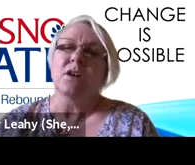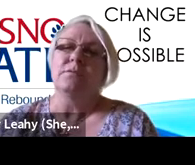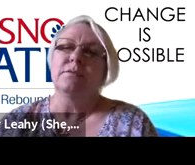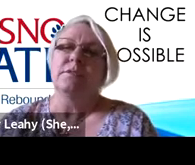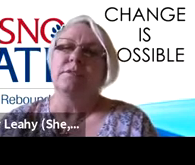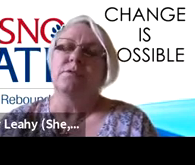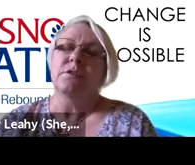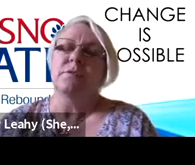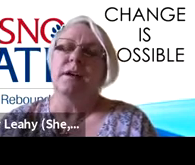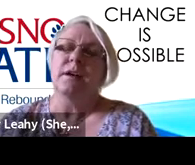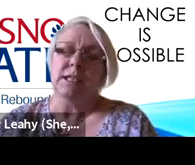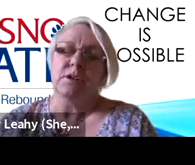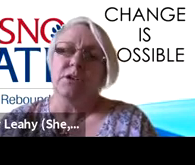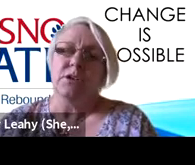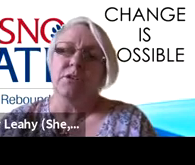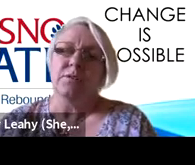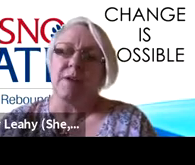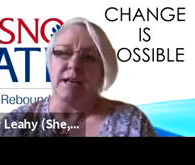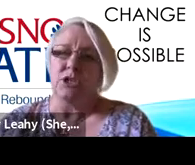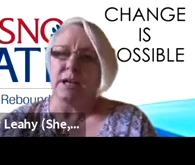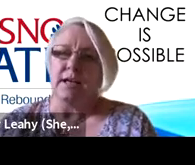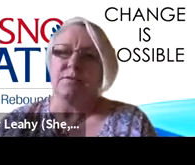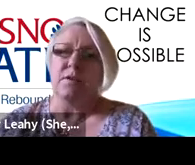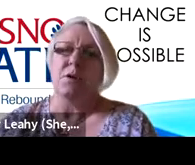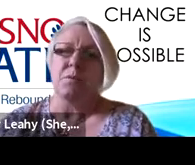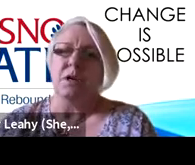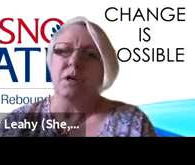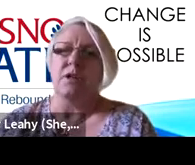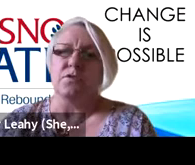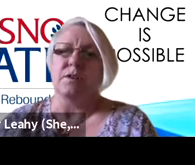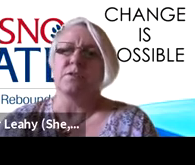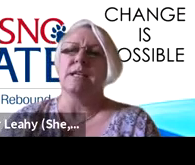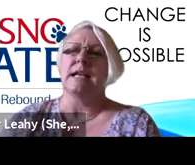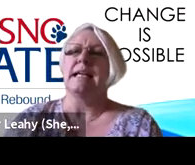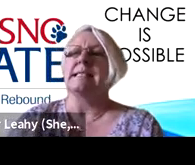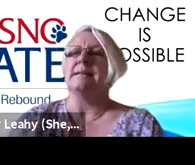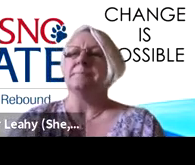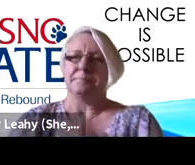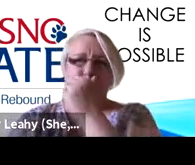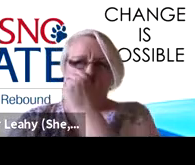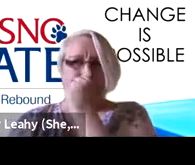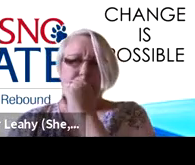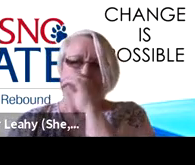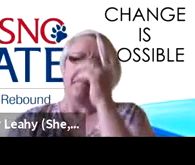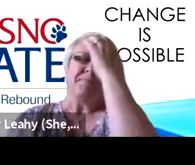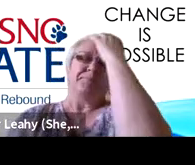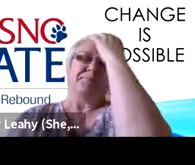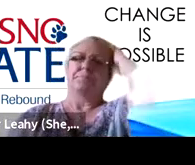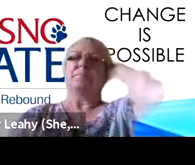001147. That's the code for transferring your financial aid from your community college over to Fresno State. Next slide.